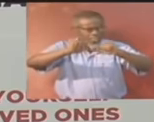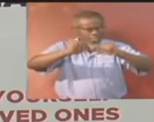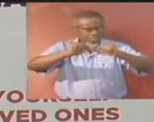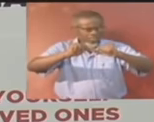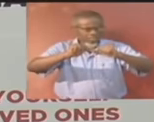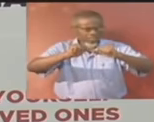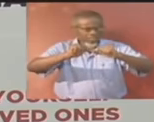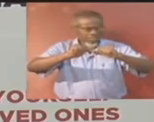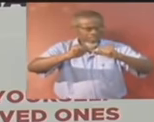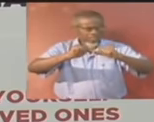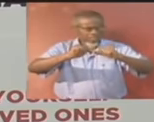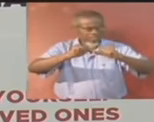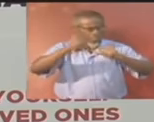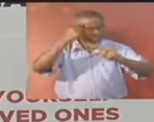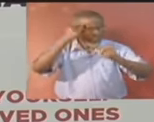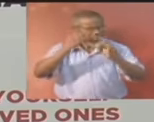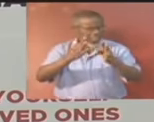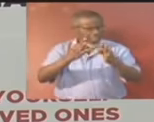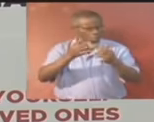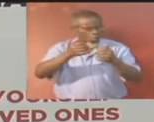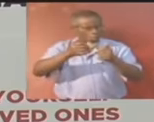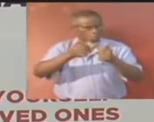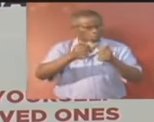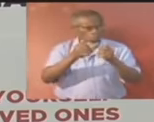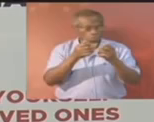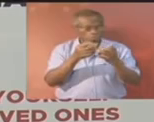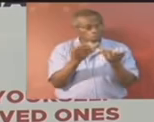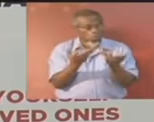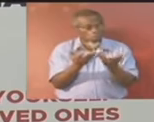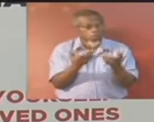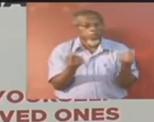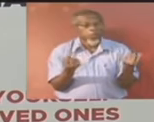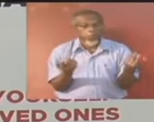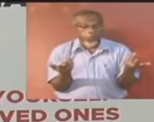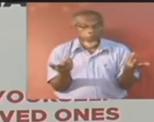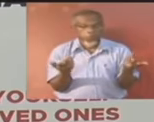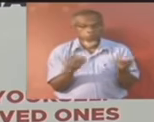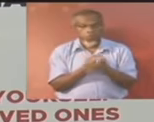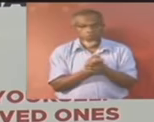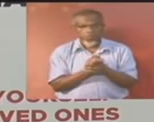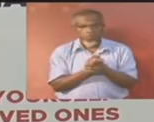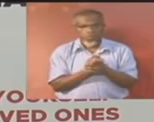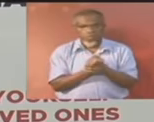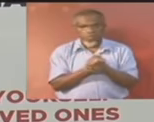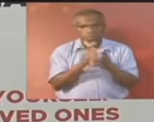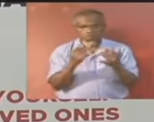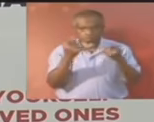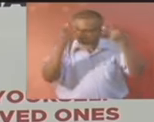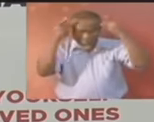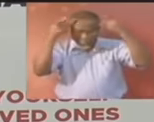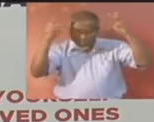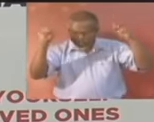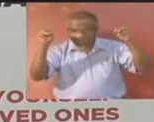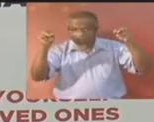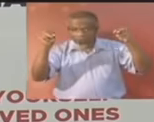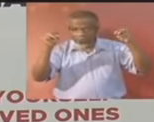COVID-19 pandemic. And as per the Honorable Prime Minister's announcements, I'd like to remind you